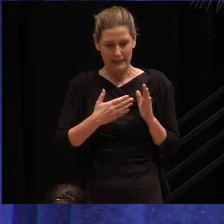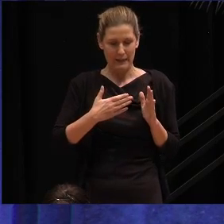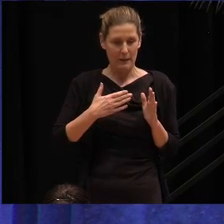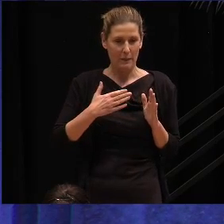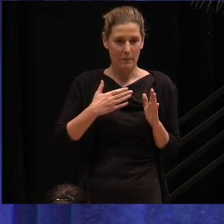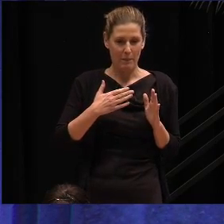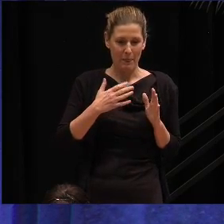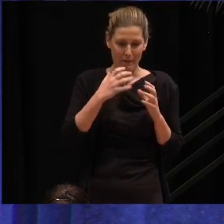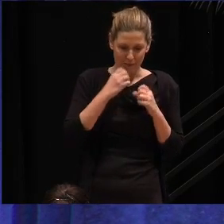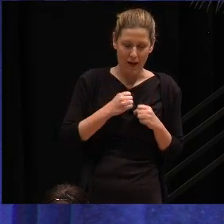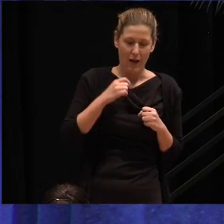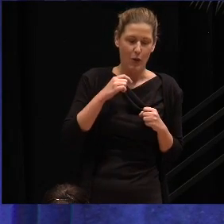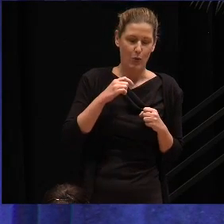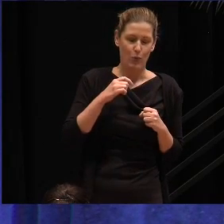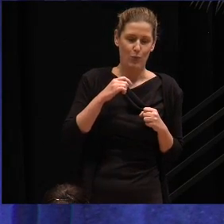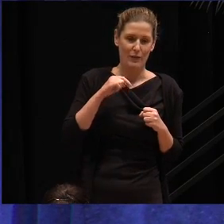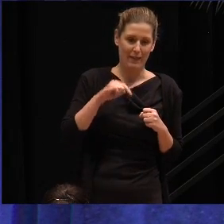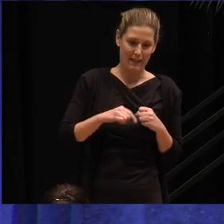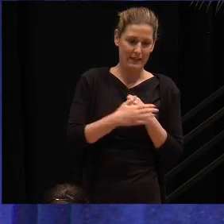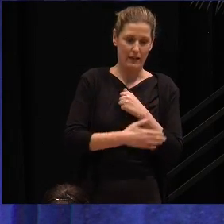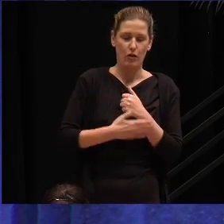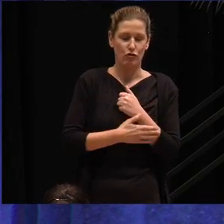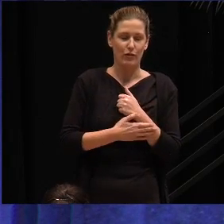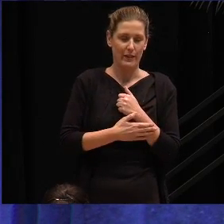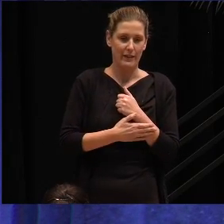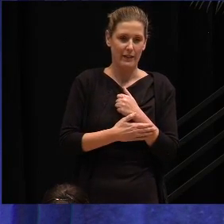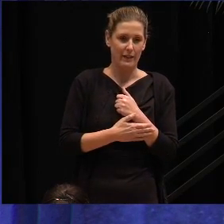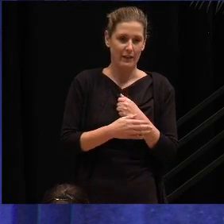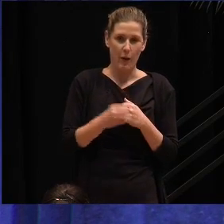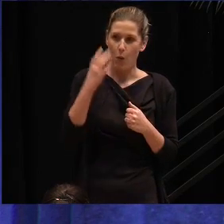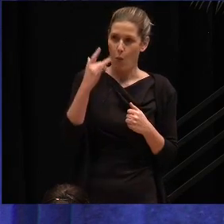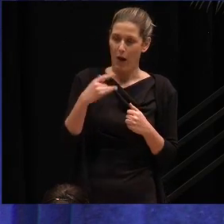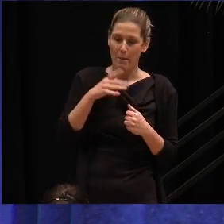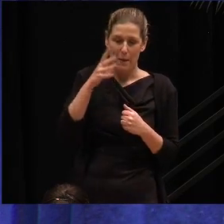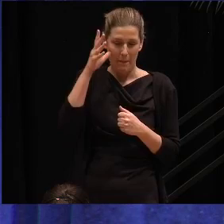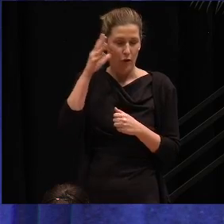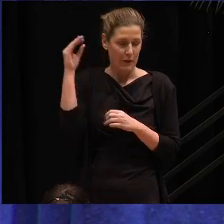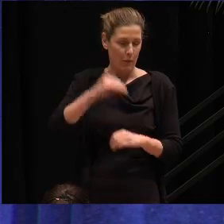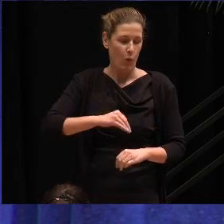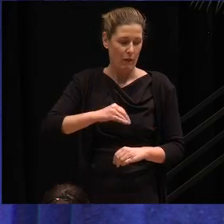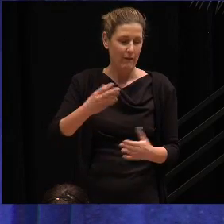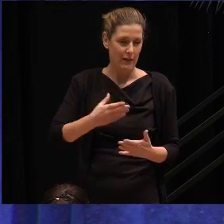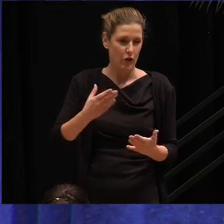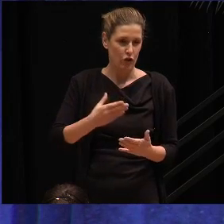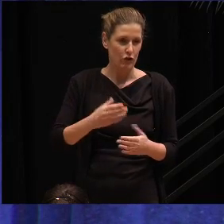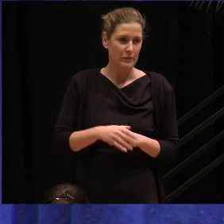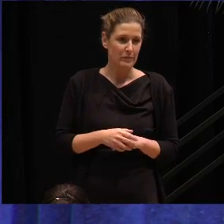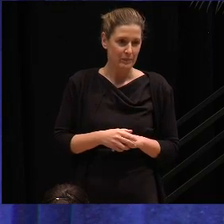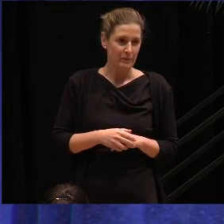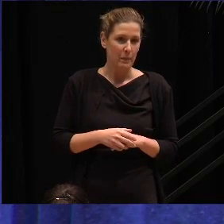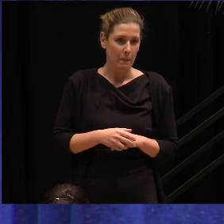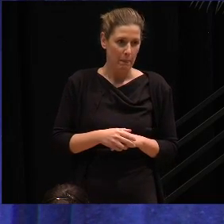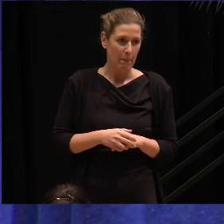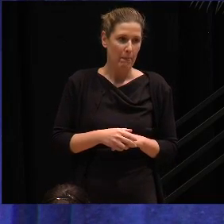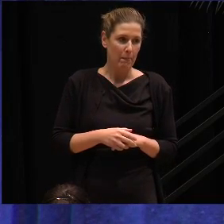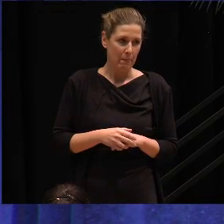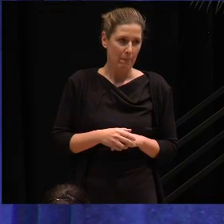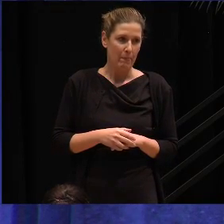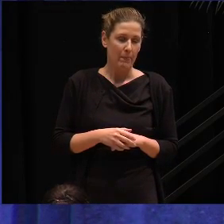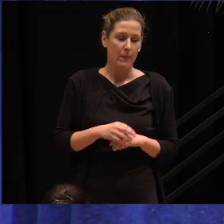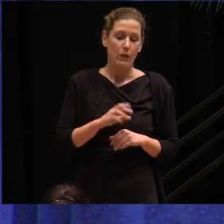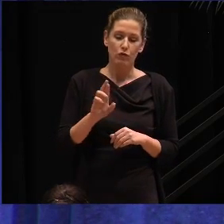that make this country what it is and why my parents came here. As far as your question,